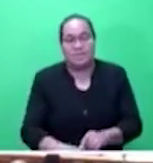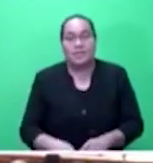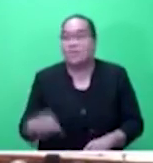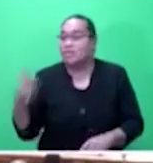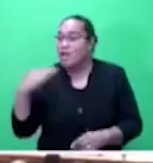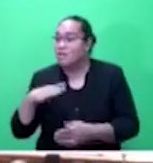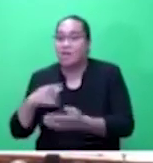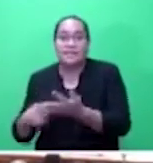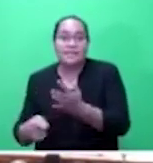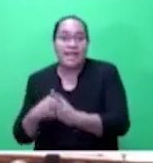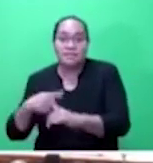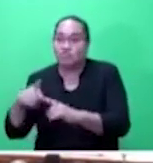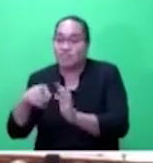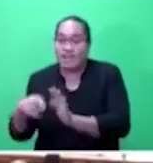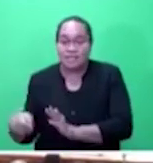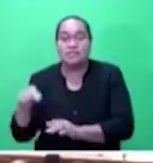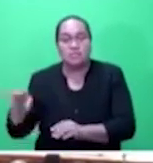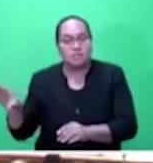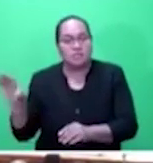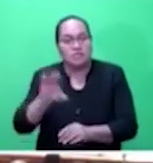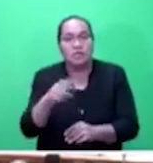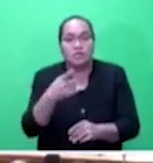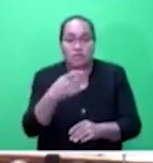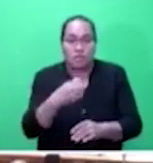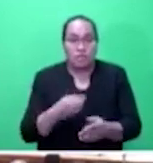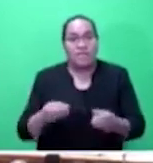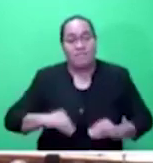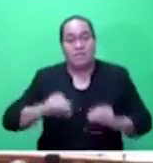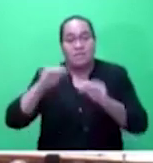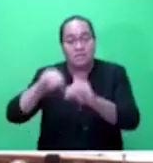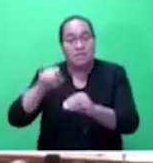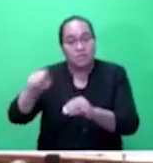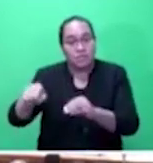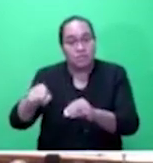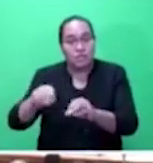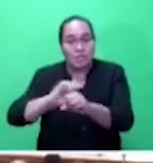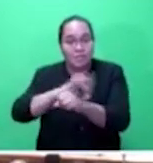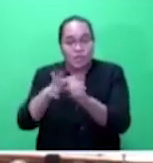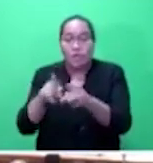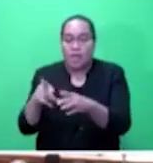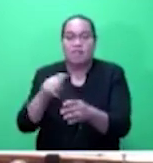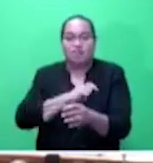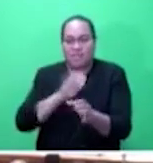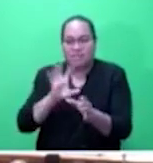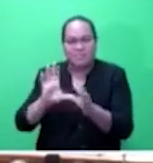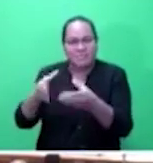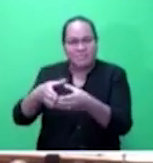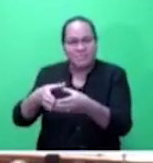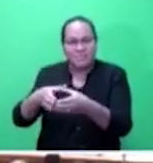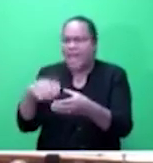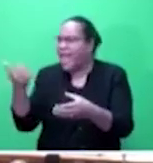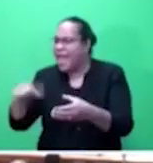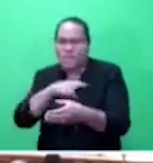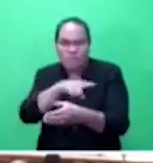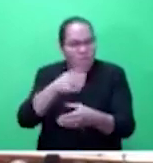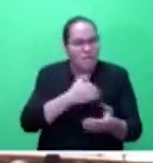any donations that businesses make to the government's COVID-19 donor fund, a trust to be utilized for any coronavirus assistance,